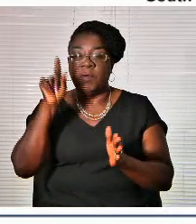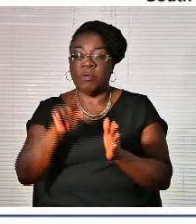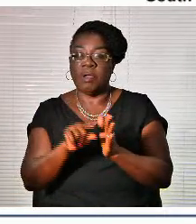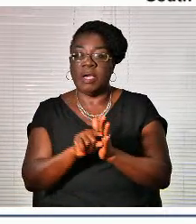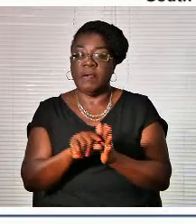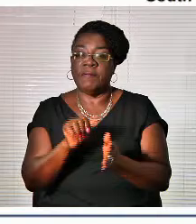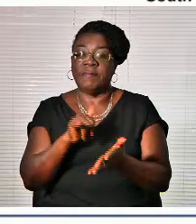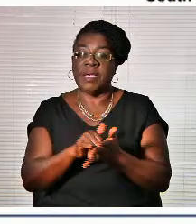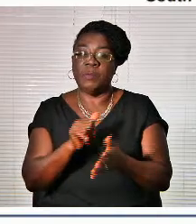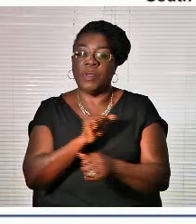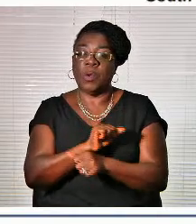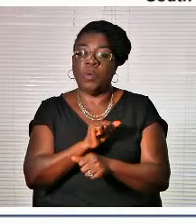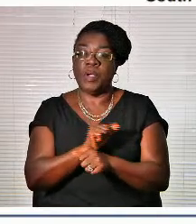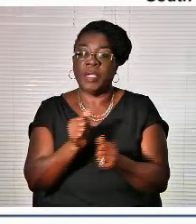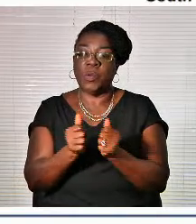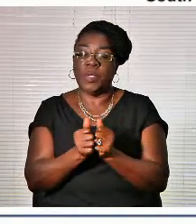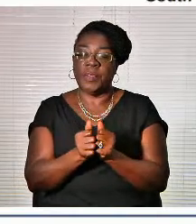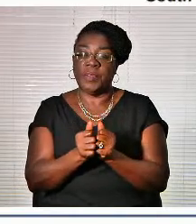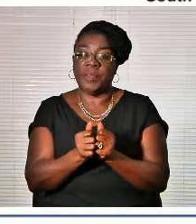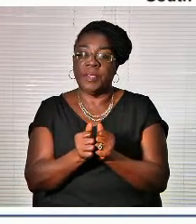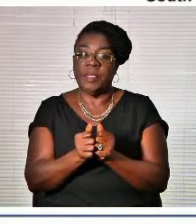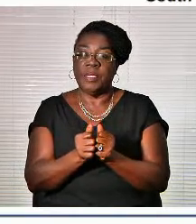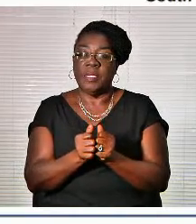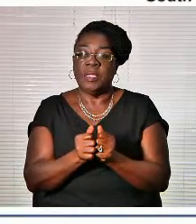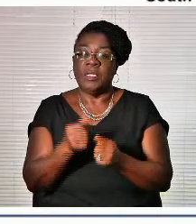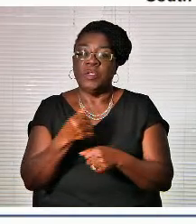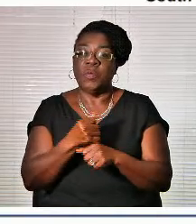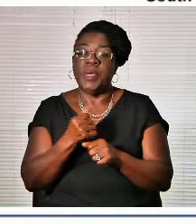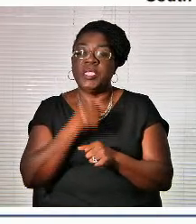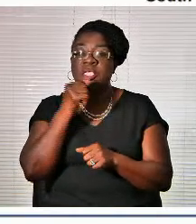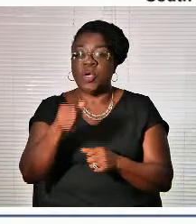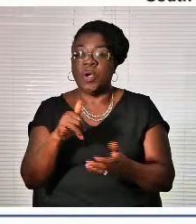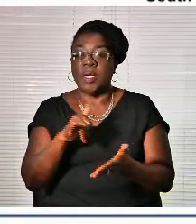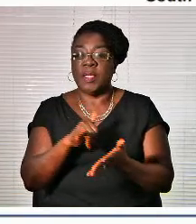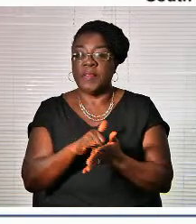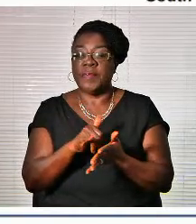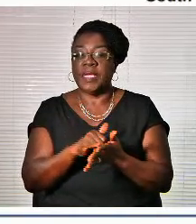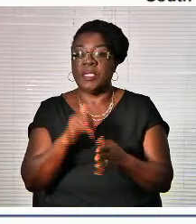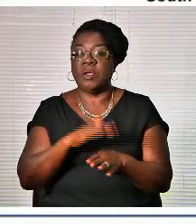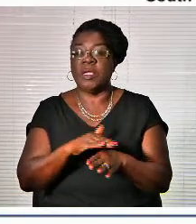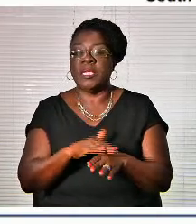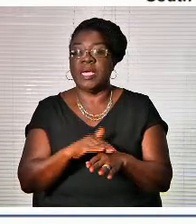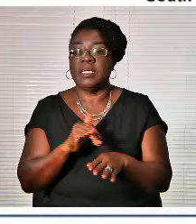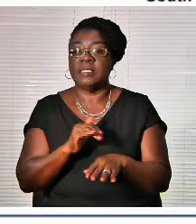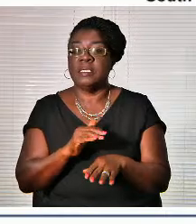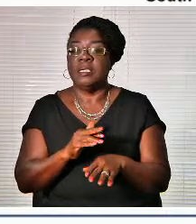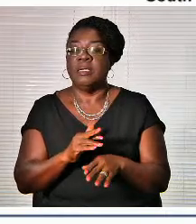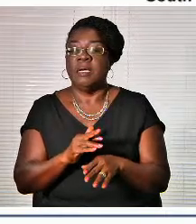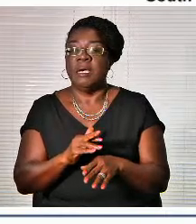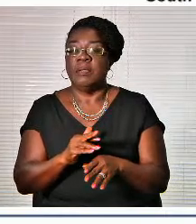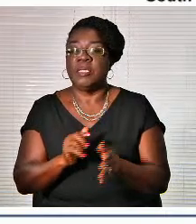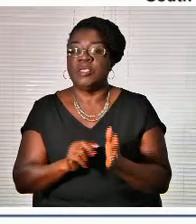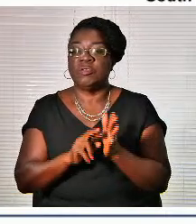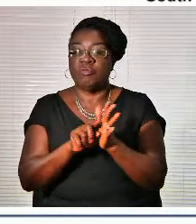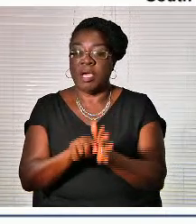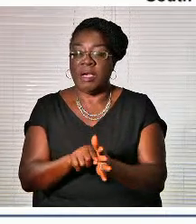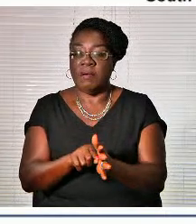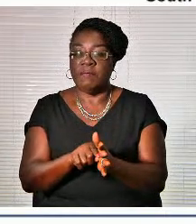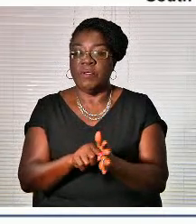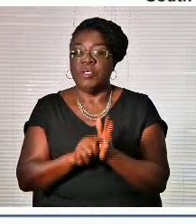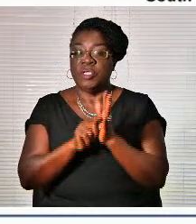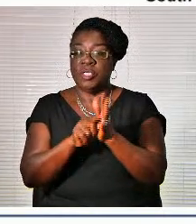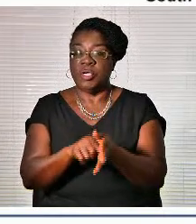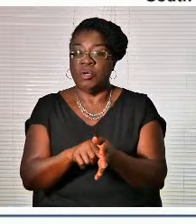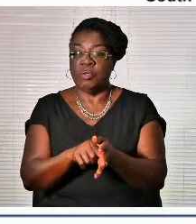with BNGIS on to ensure that the cases and contacts are mapped. But this graph particularly